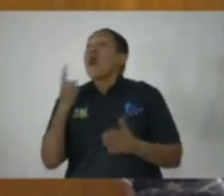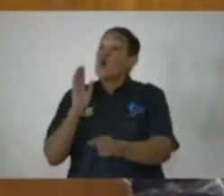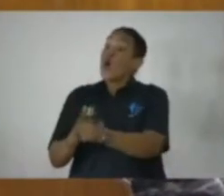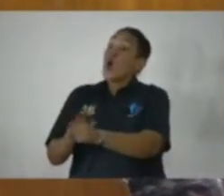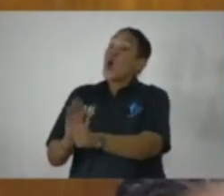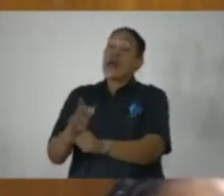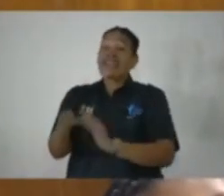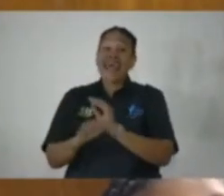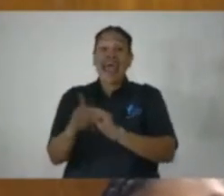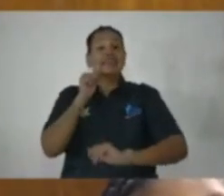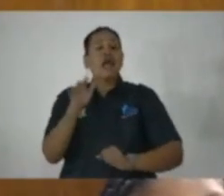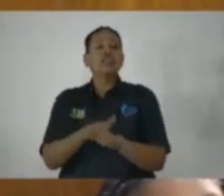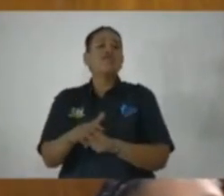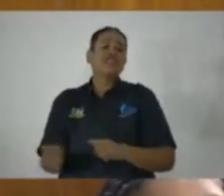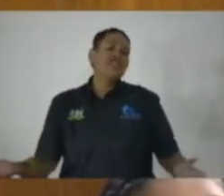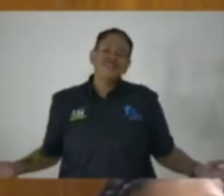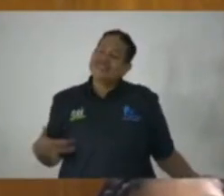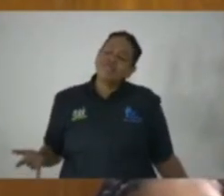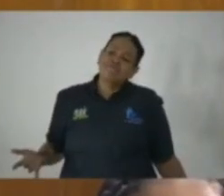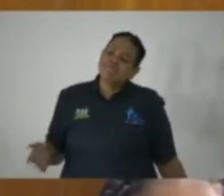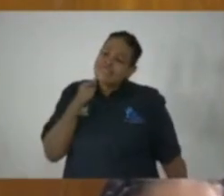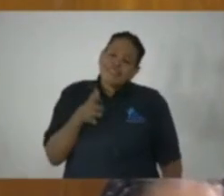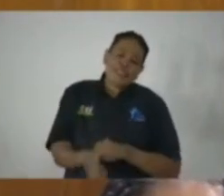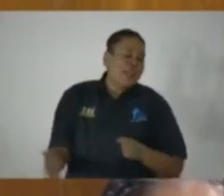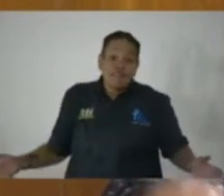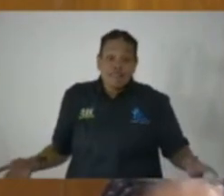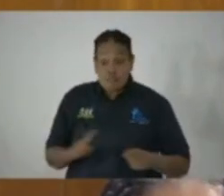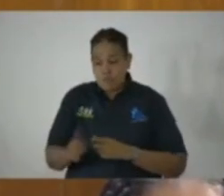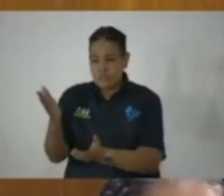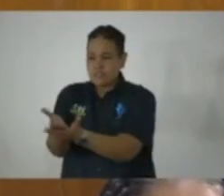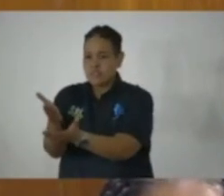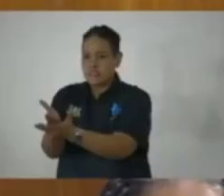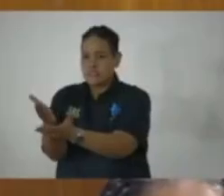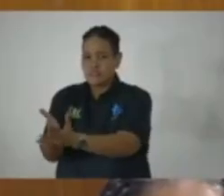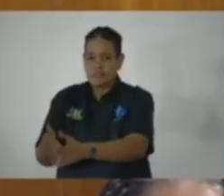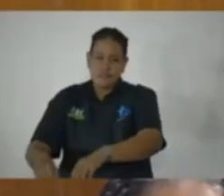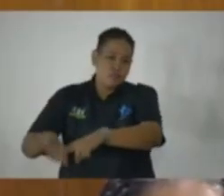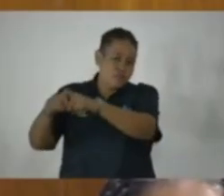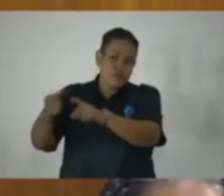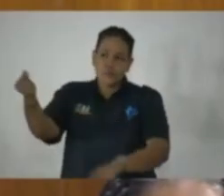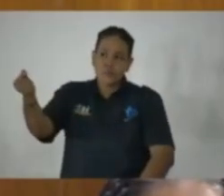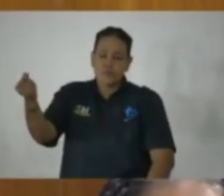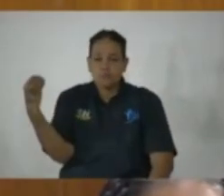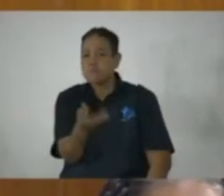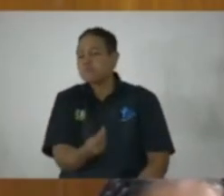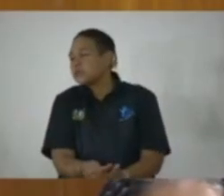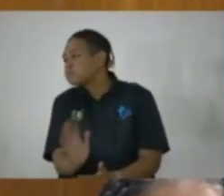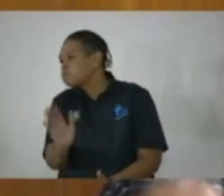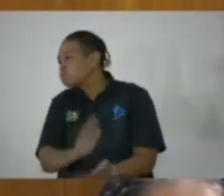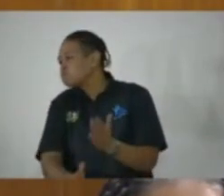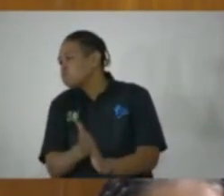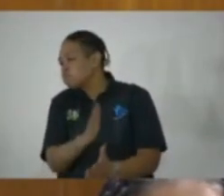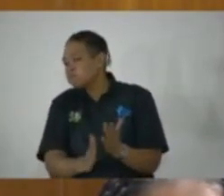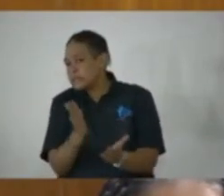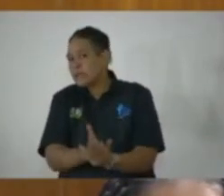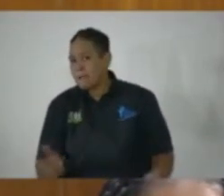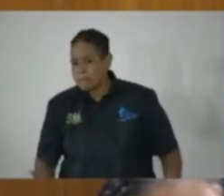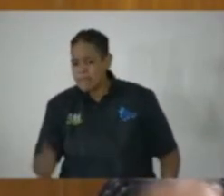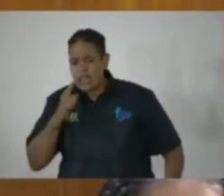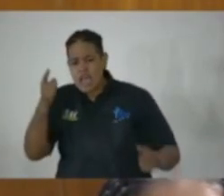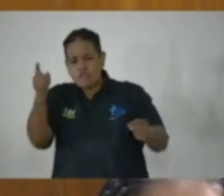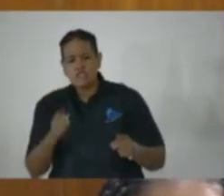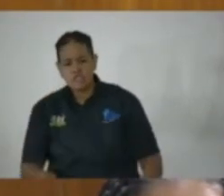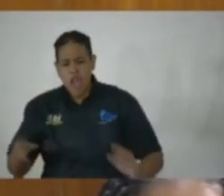warning wasn't sufficient. But cease and desist from giving any money. As a